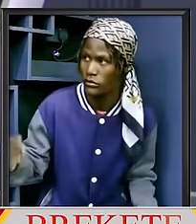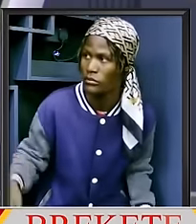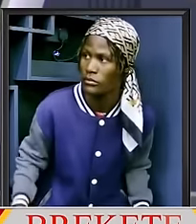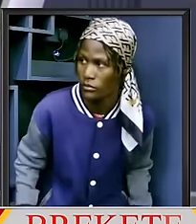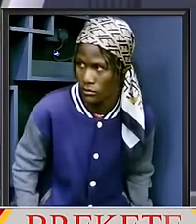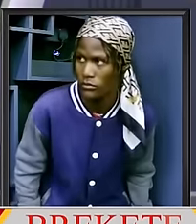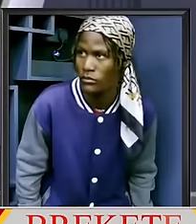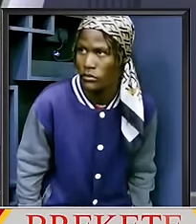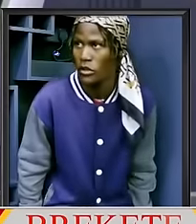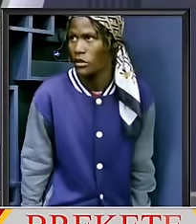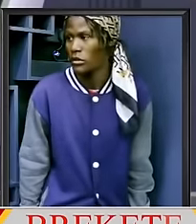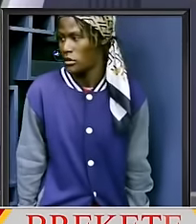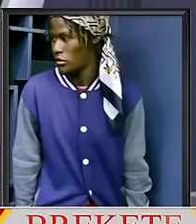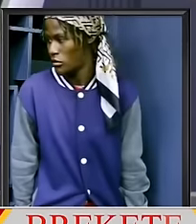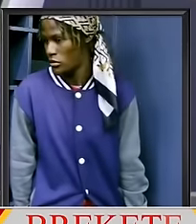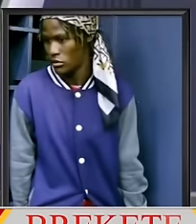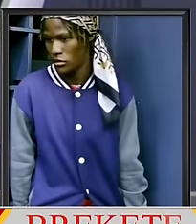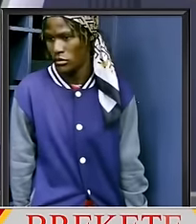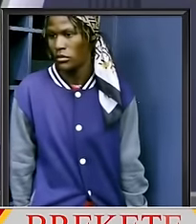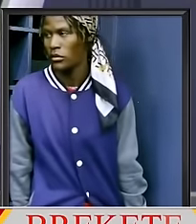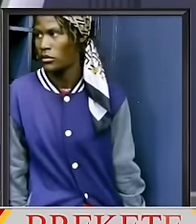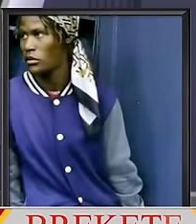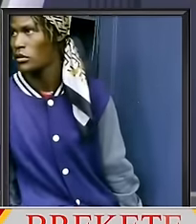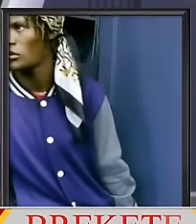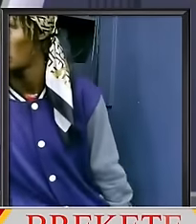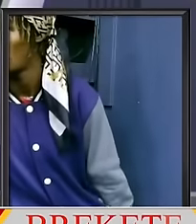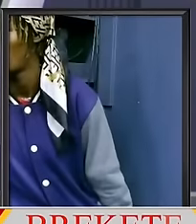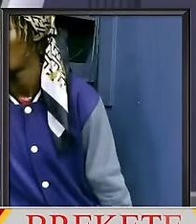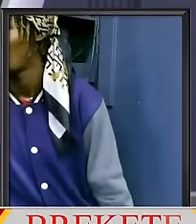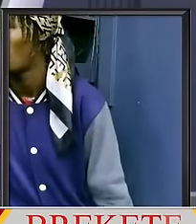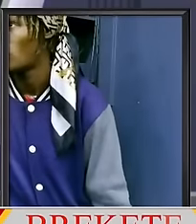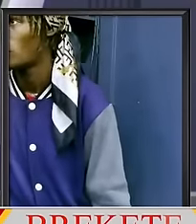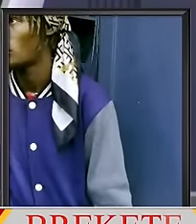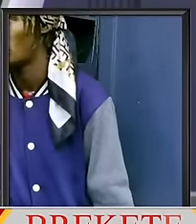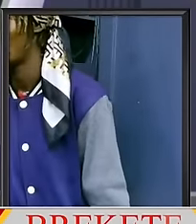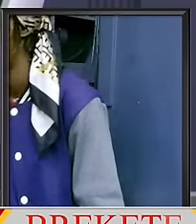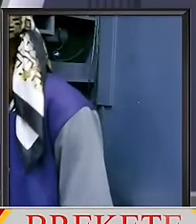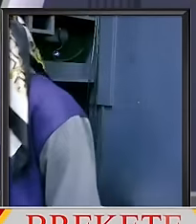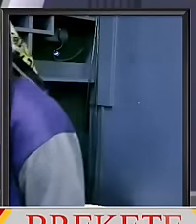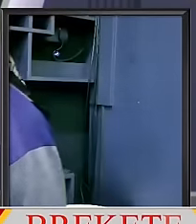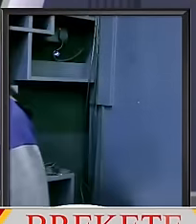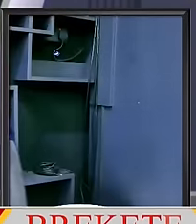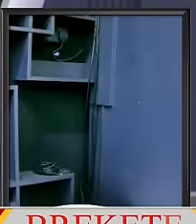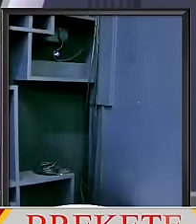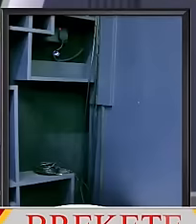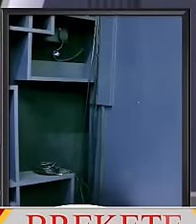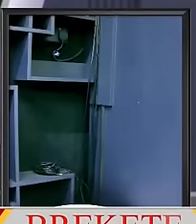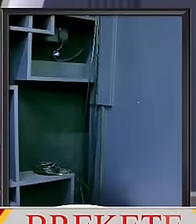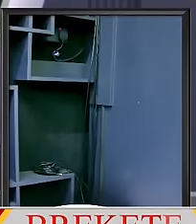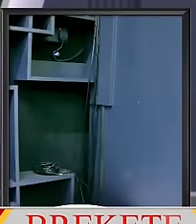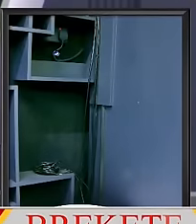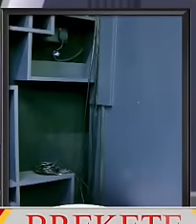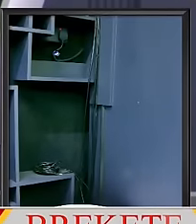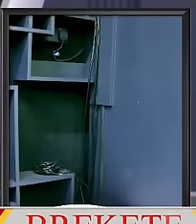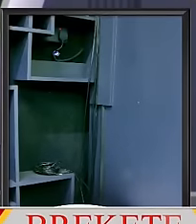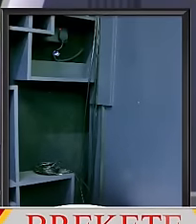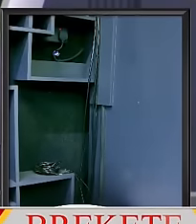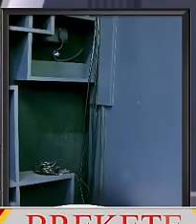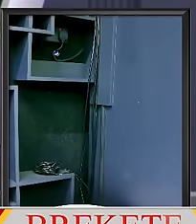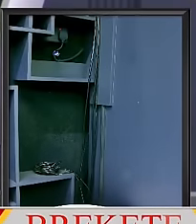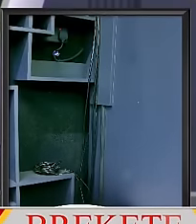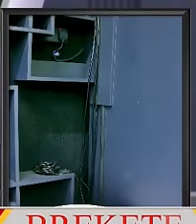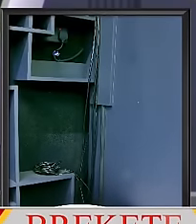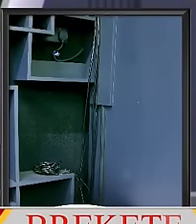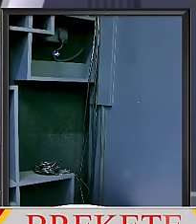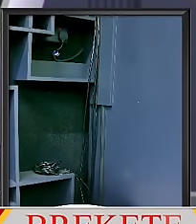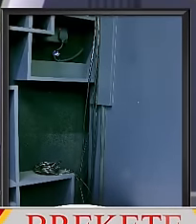Oga, now just because of respect, we allow una enter our studio. Thank you, sir. Thank I see you, your sir. Chairman, they raise